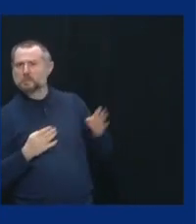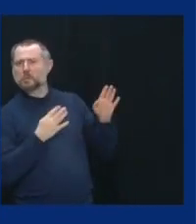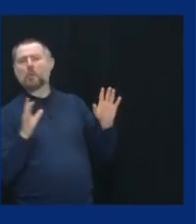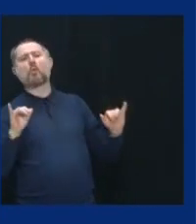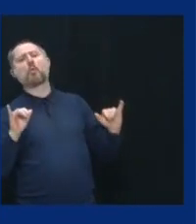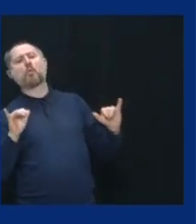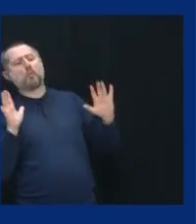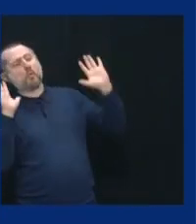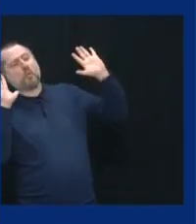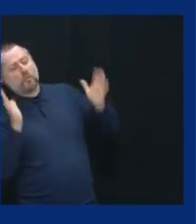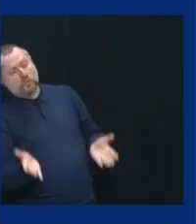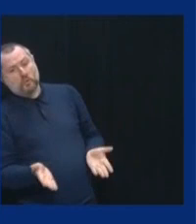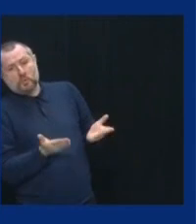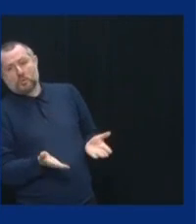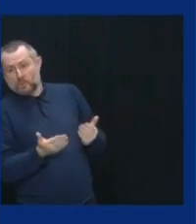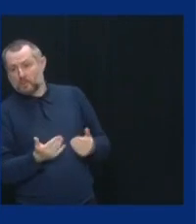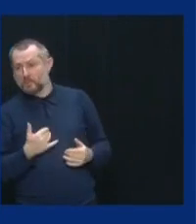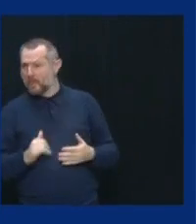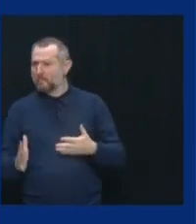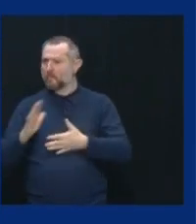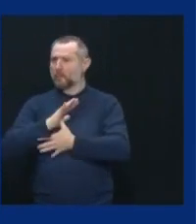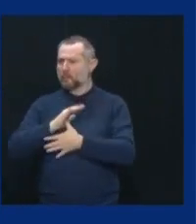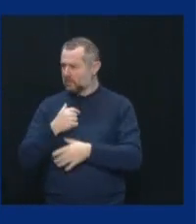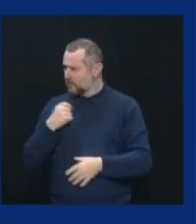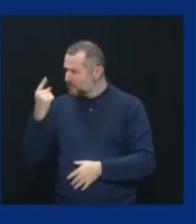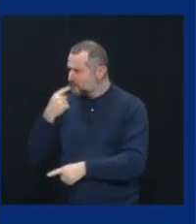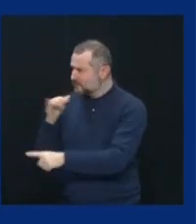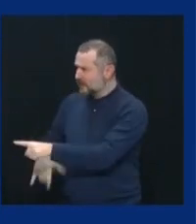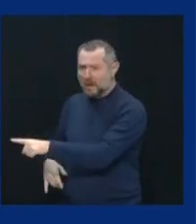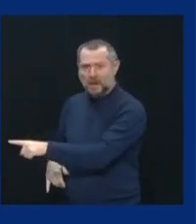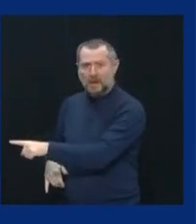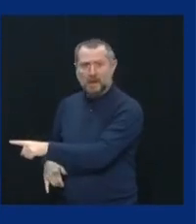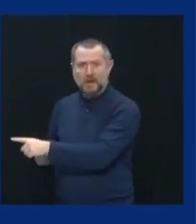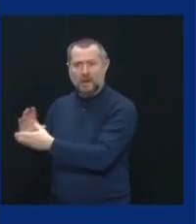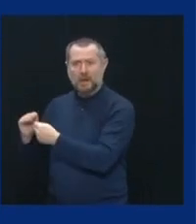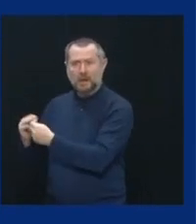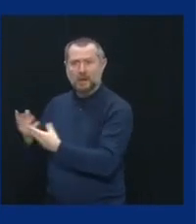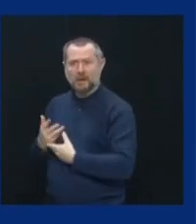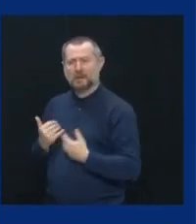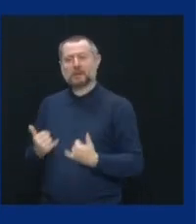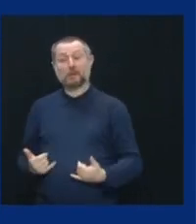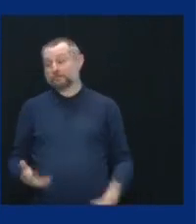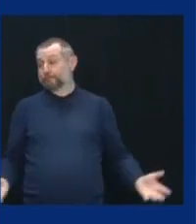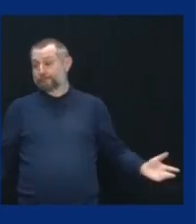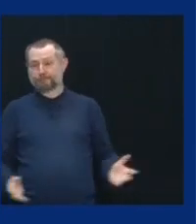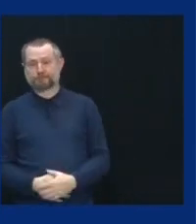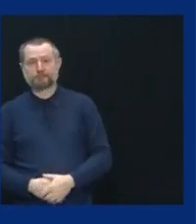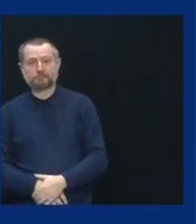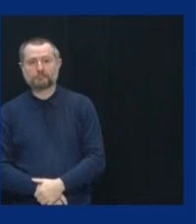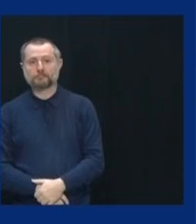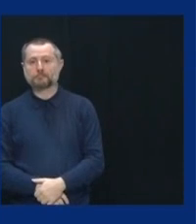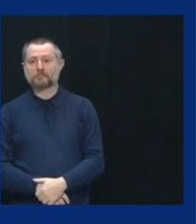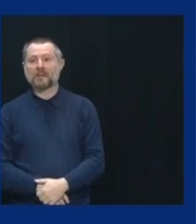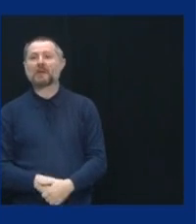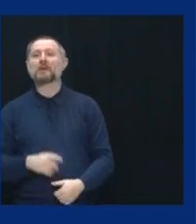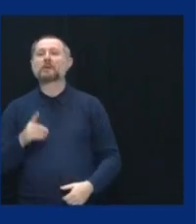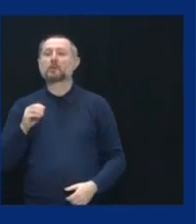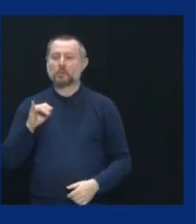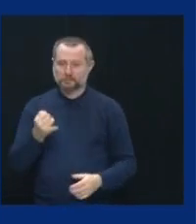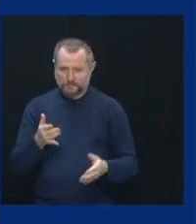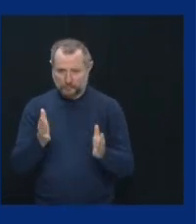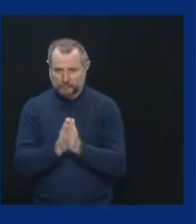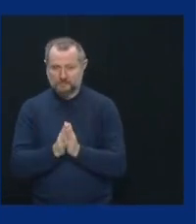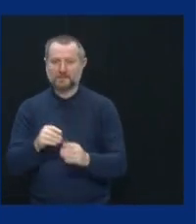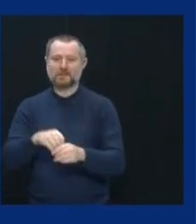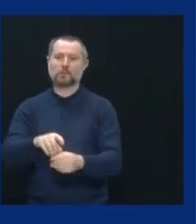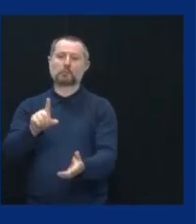asking questions that takes precedence. So they've said the same thing to me. But the DOJ requests were in the newspaper,